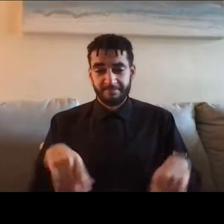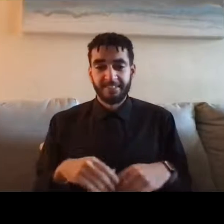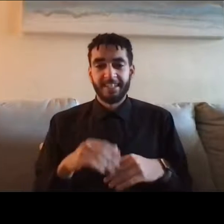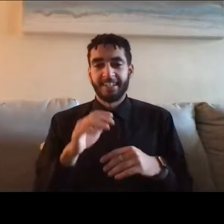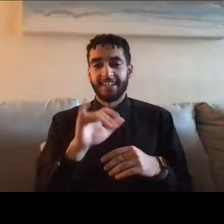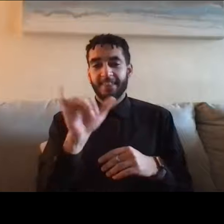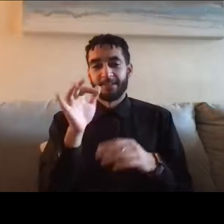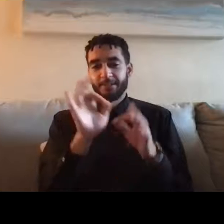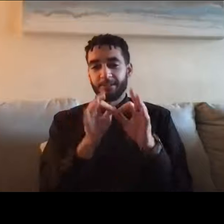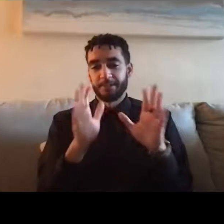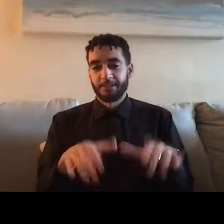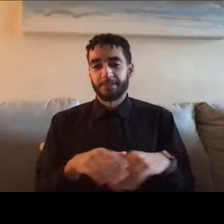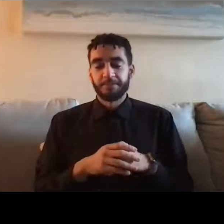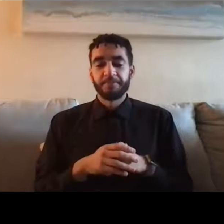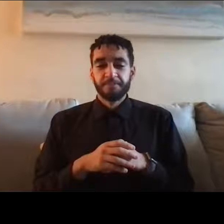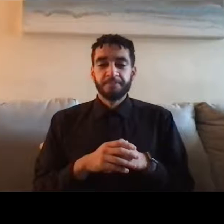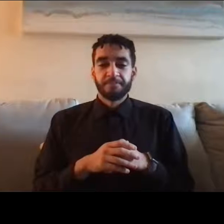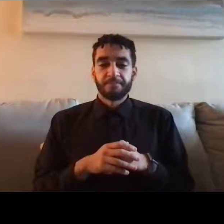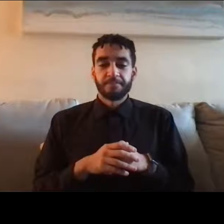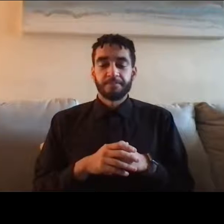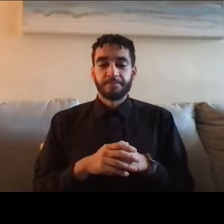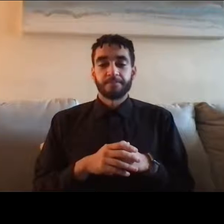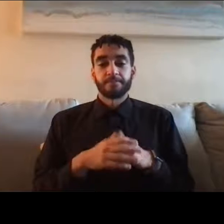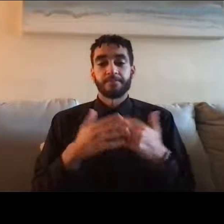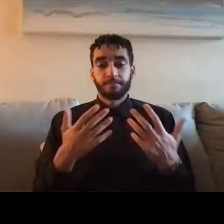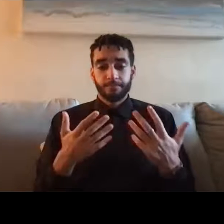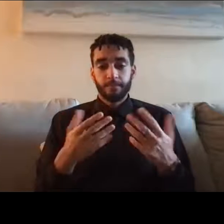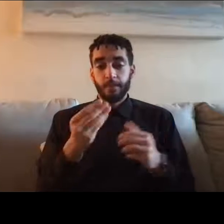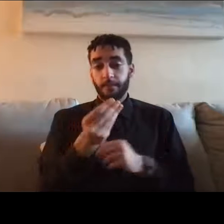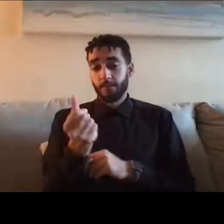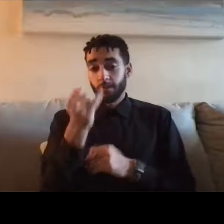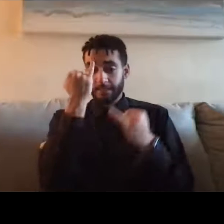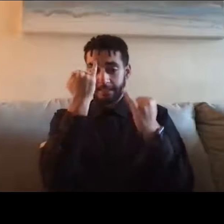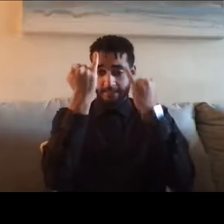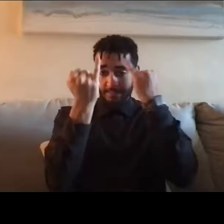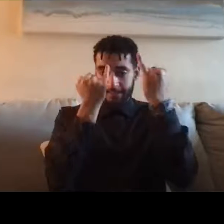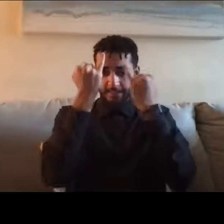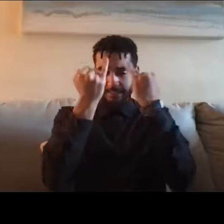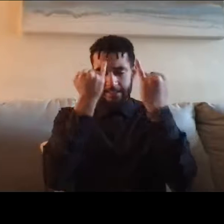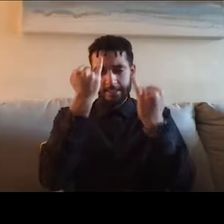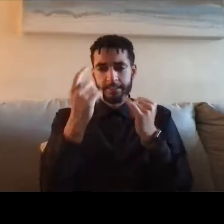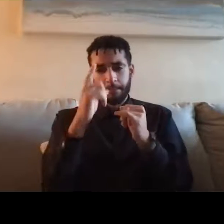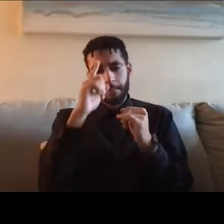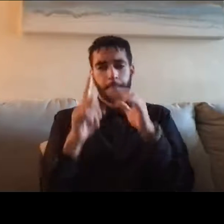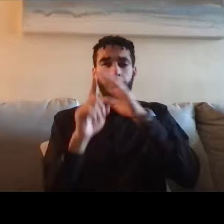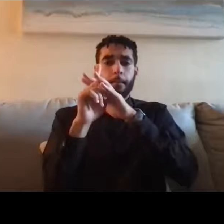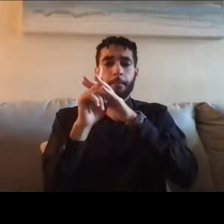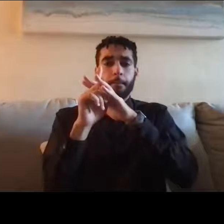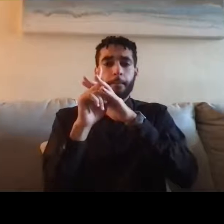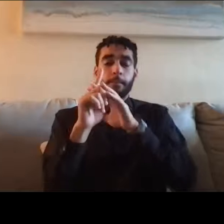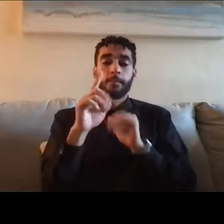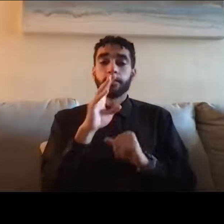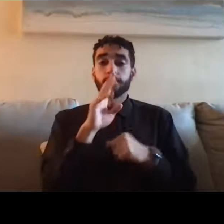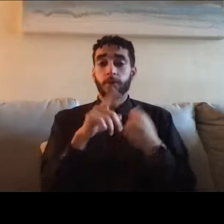interpreter. So a couple of ideas just come right to mind listening to both the data that